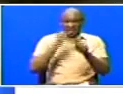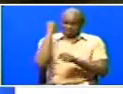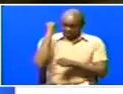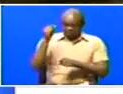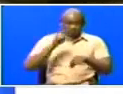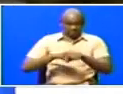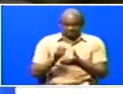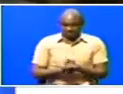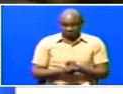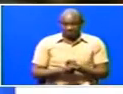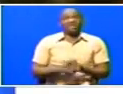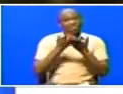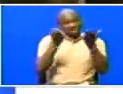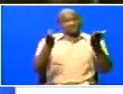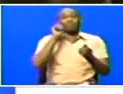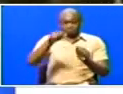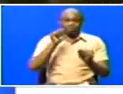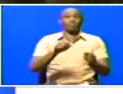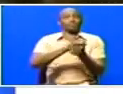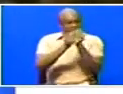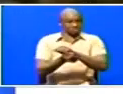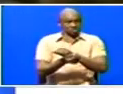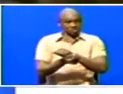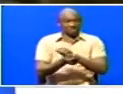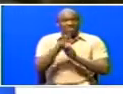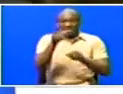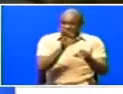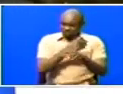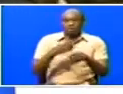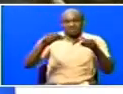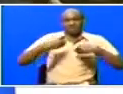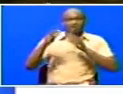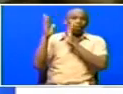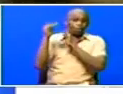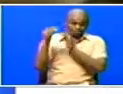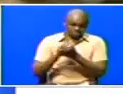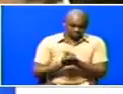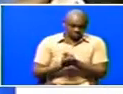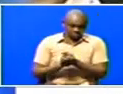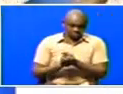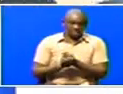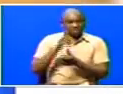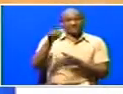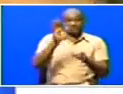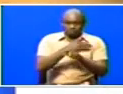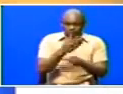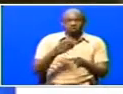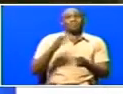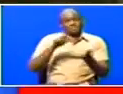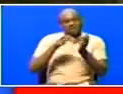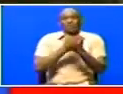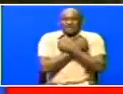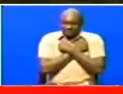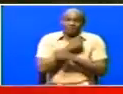season, Vindu Vichenjanga. It was a song of hope. It's a song of, by a patriot hoping